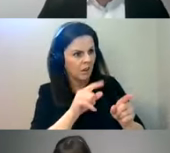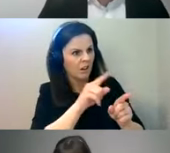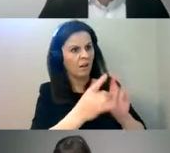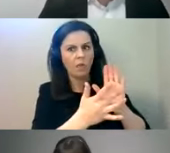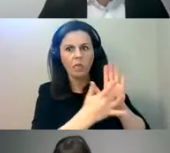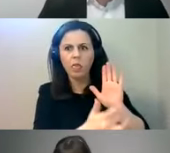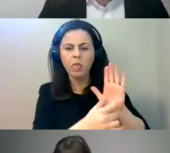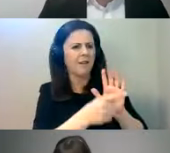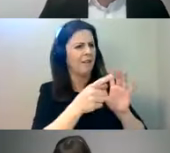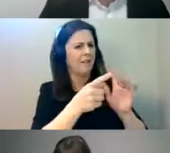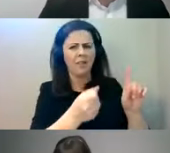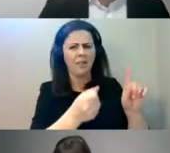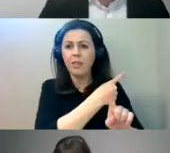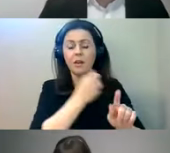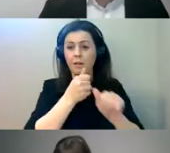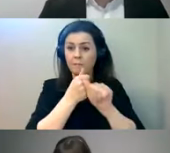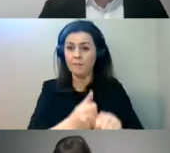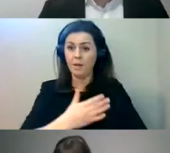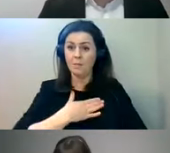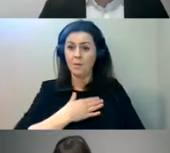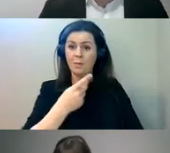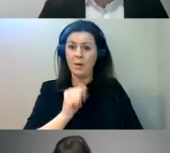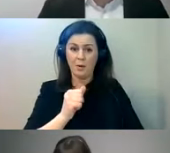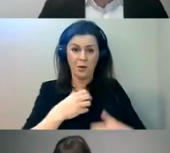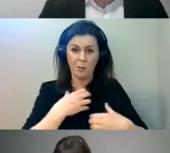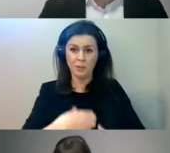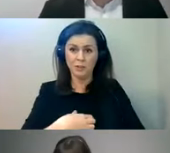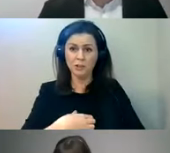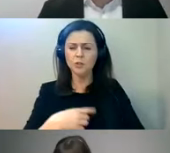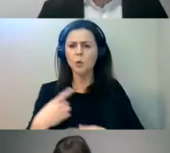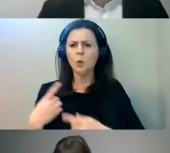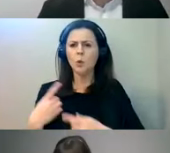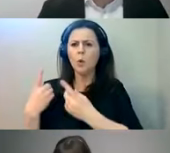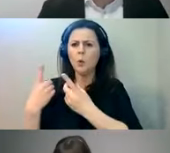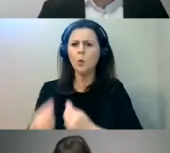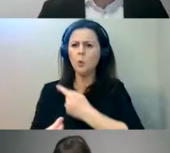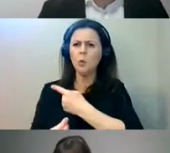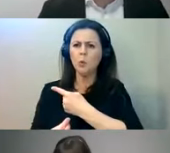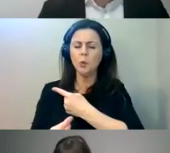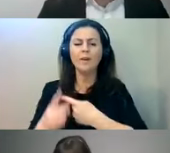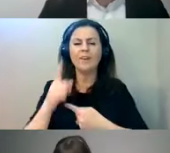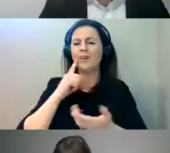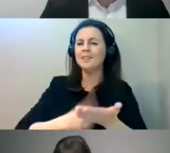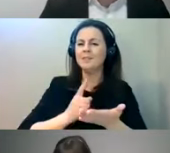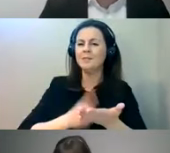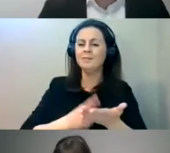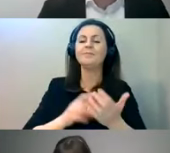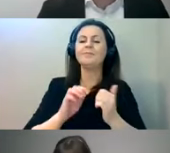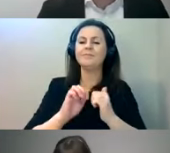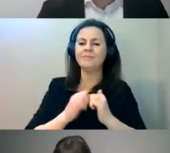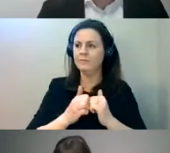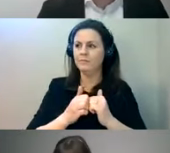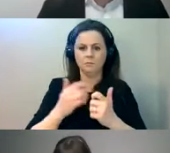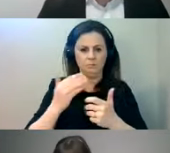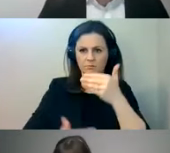Well, now we're going to go over some of the remedies that can be used to address circumstances where attorneys have breached their